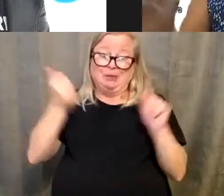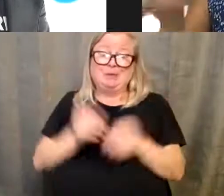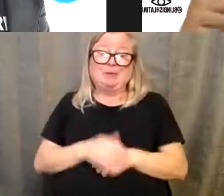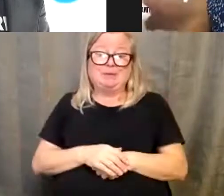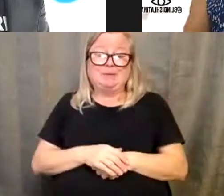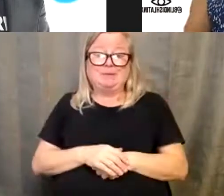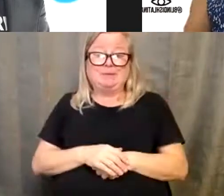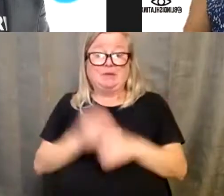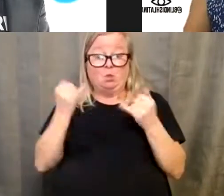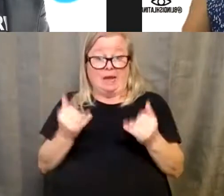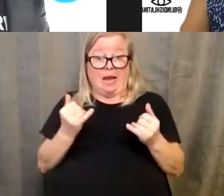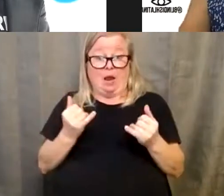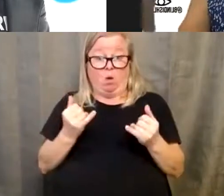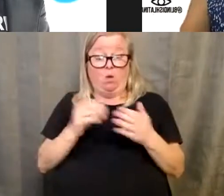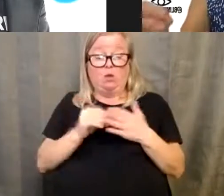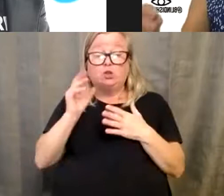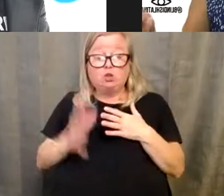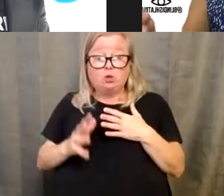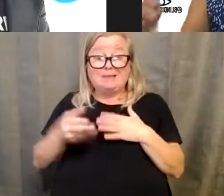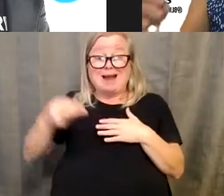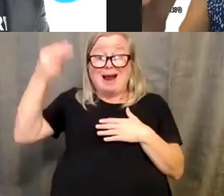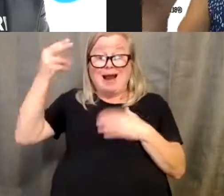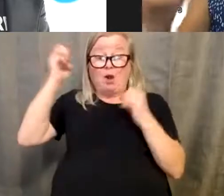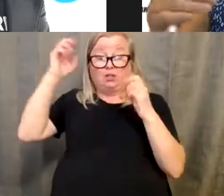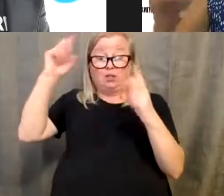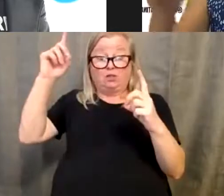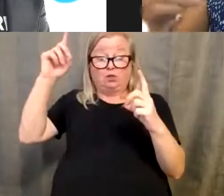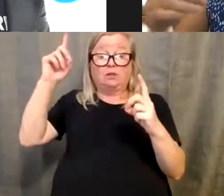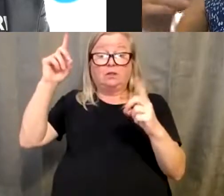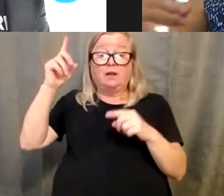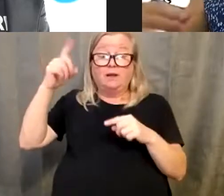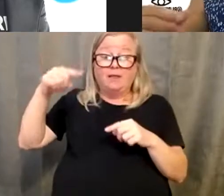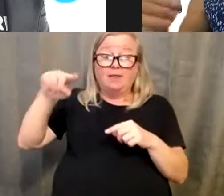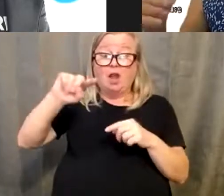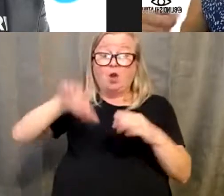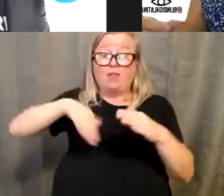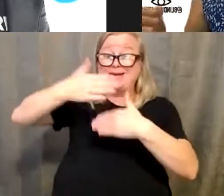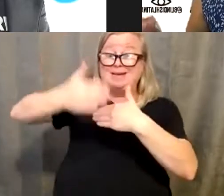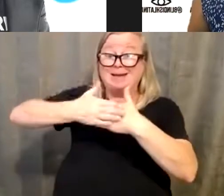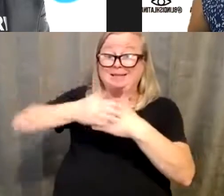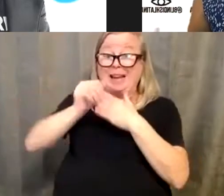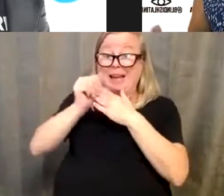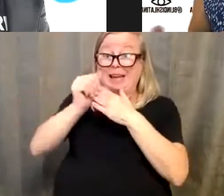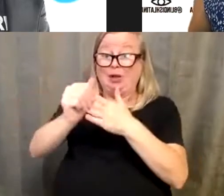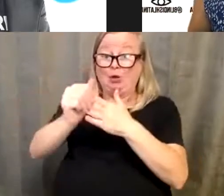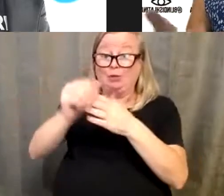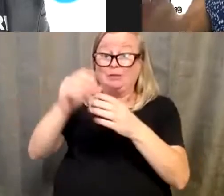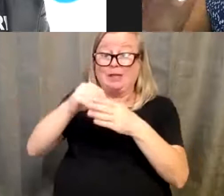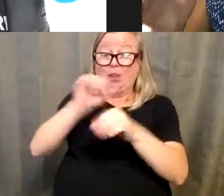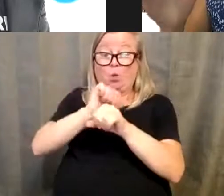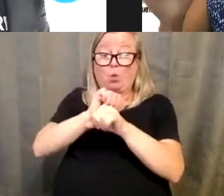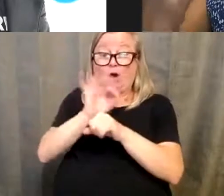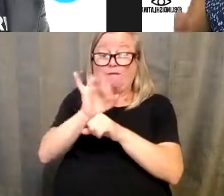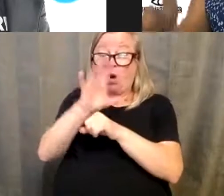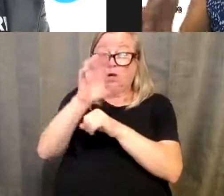Right now, the students in higher education right now are our next leaders in the workforce. And